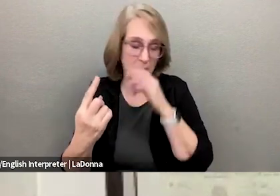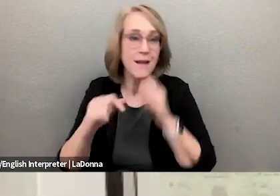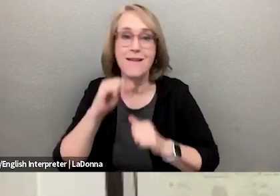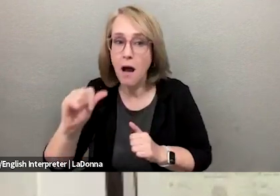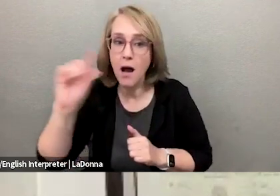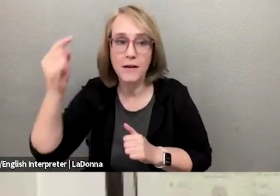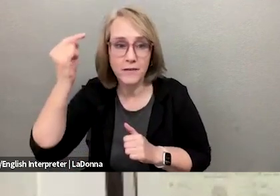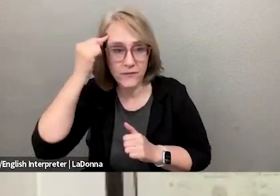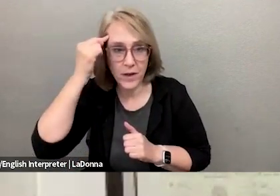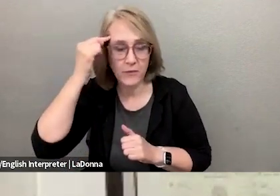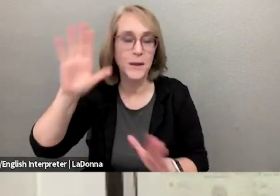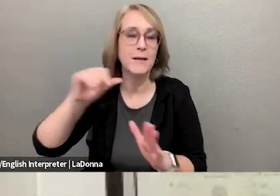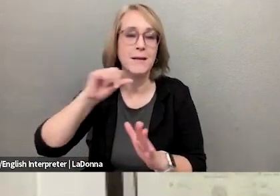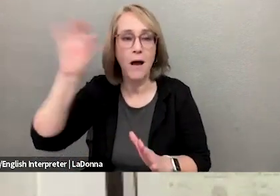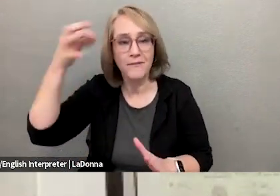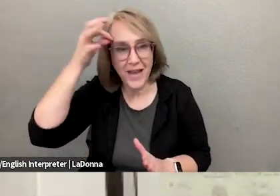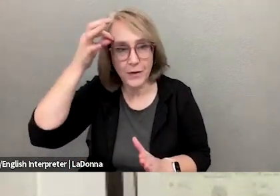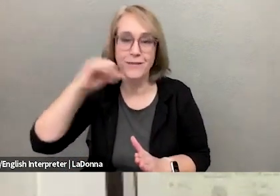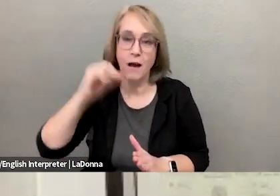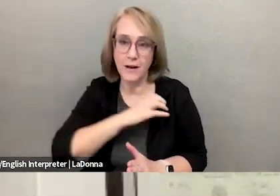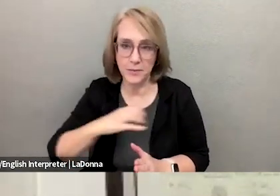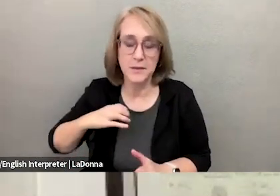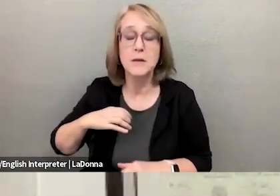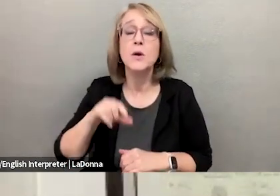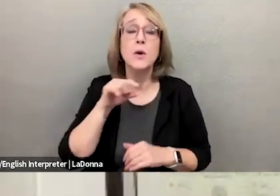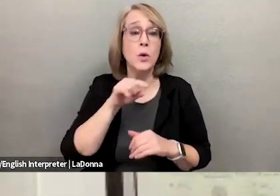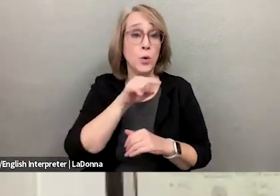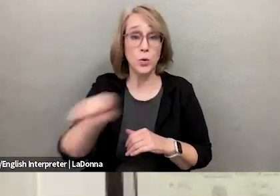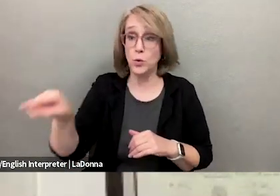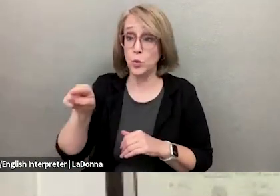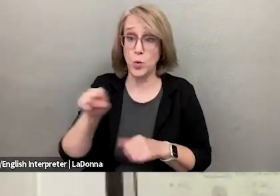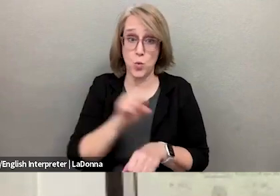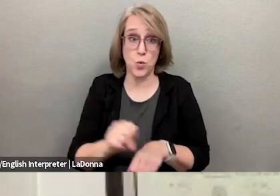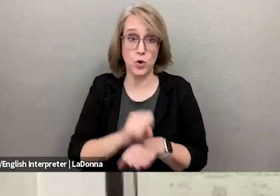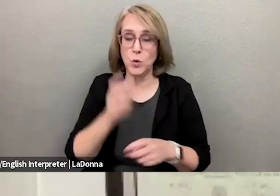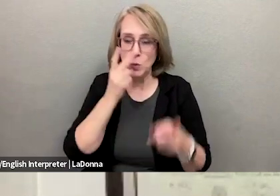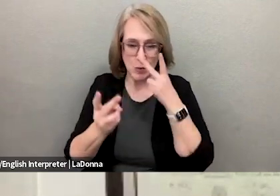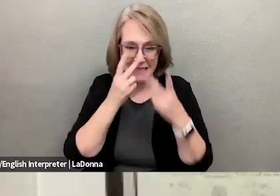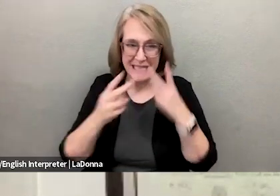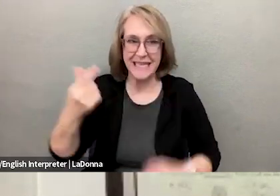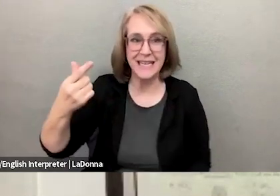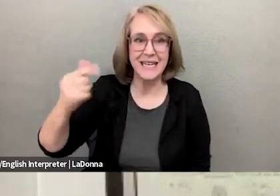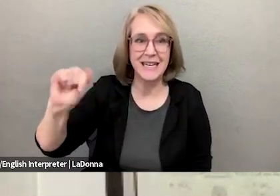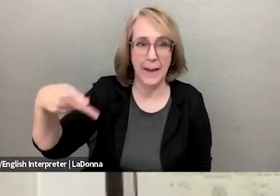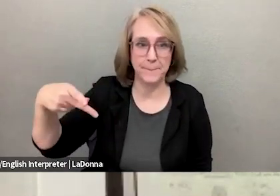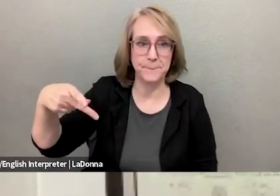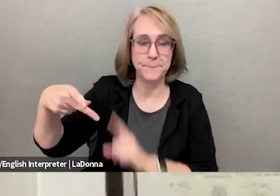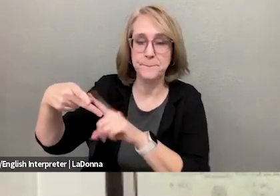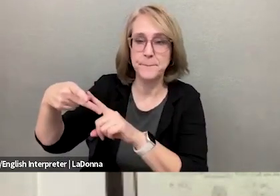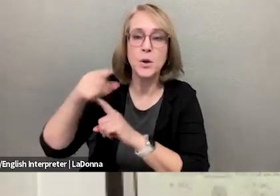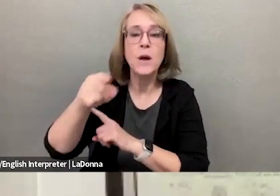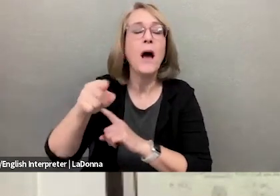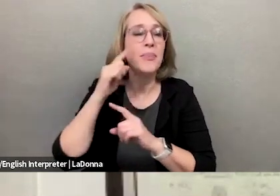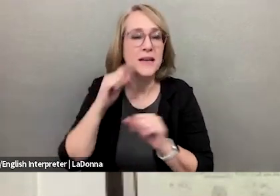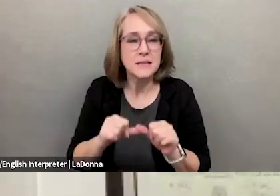perspective, non-congressional perspective, you see and live the gaps that exist. So continuing to articulate those gaps, and I